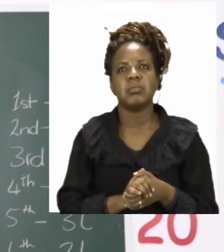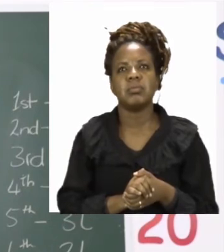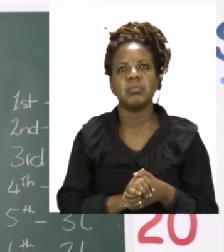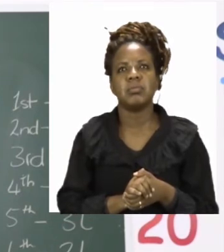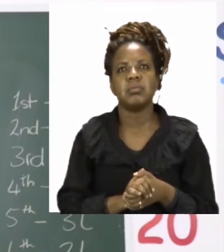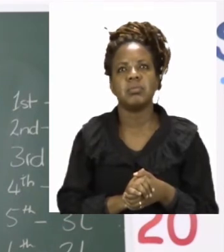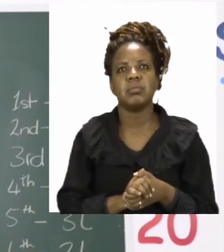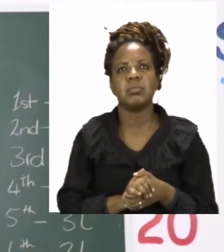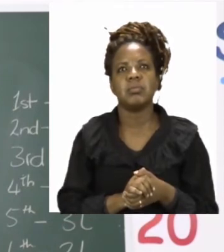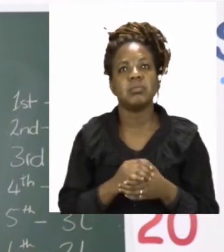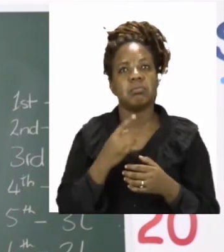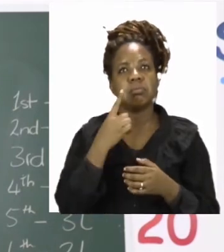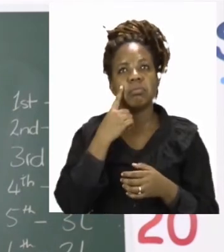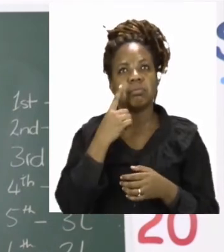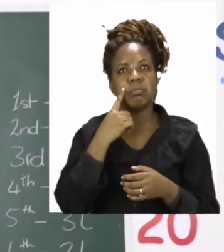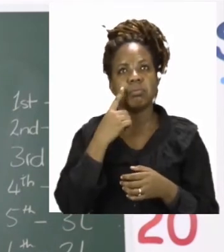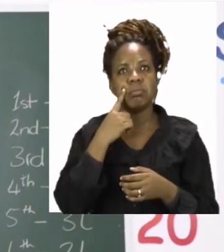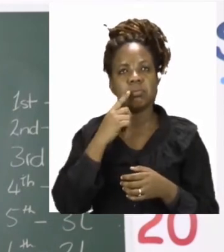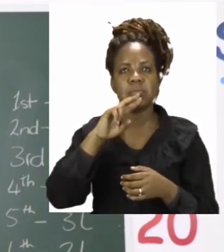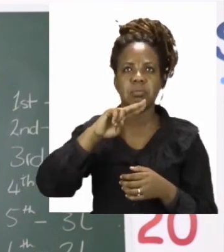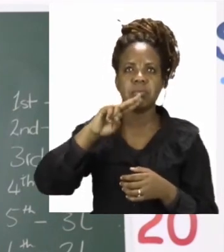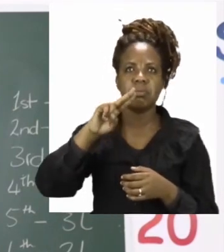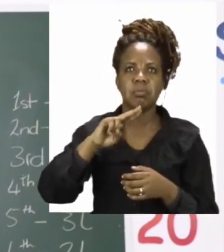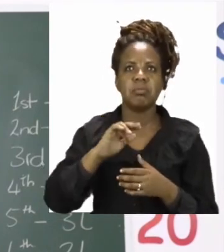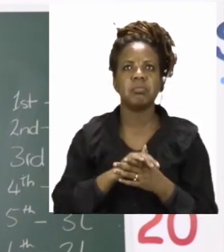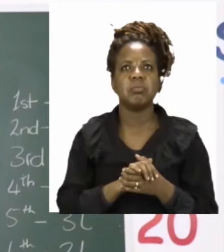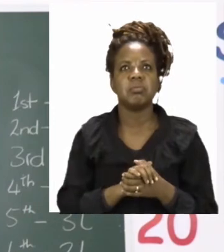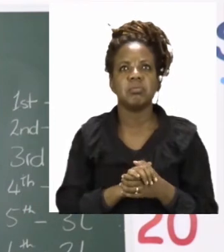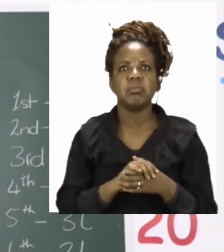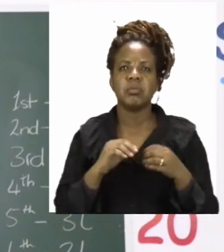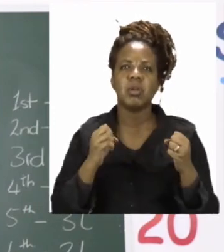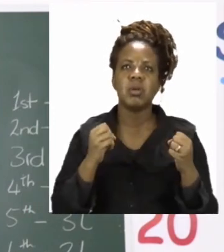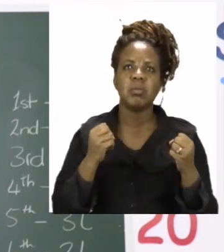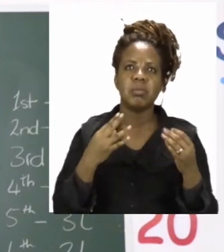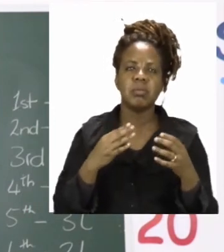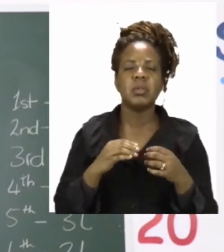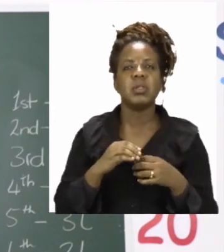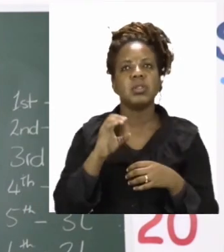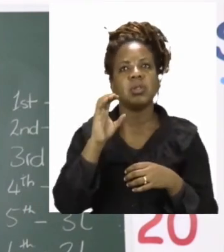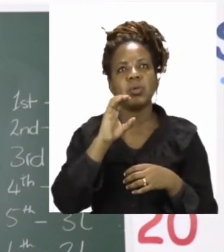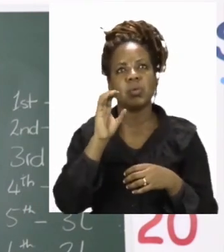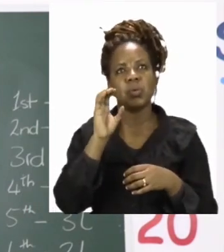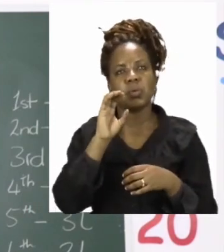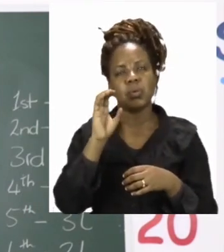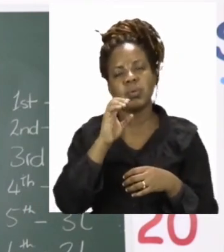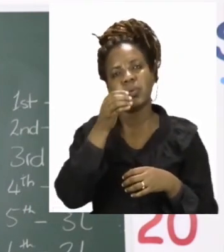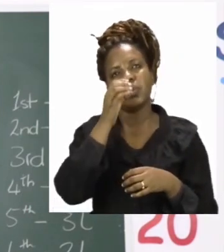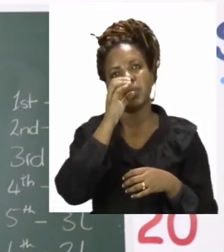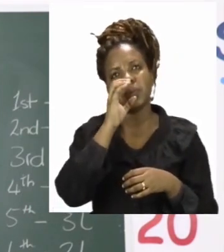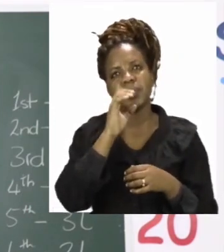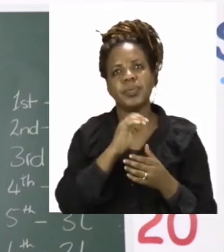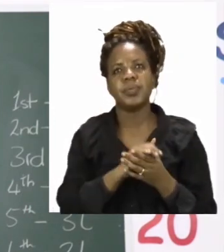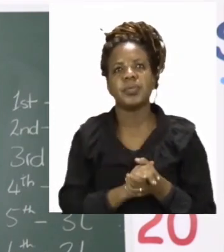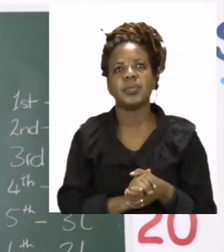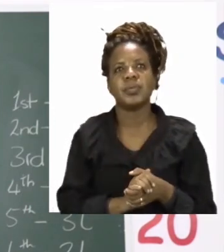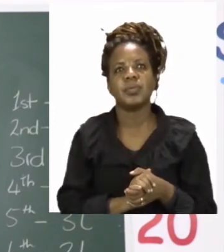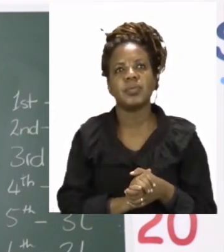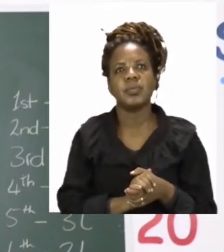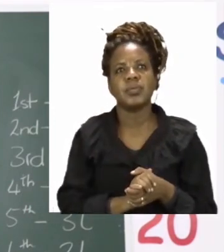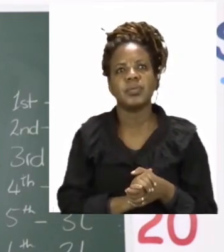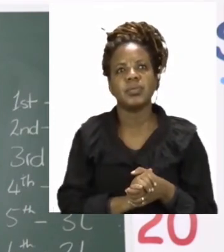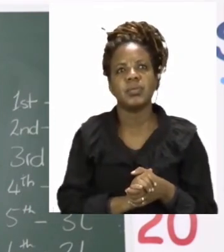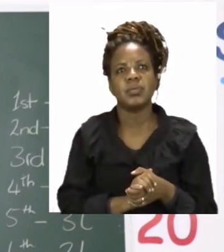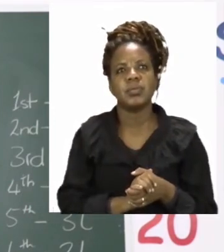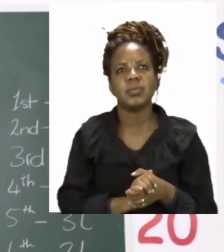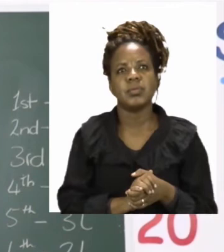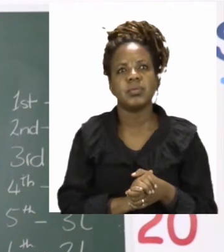with the way we colored how much cool drink they drank. Now it is going to be